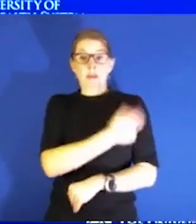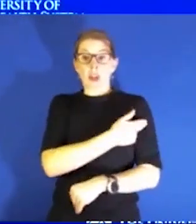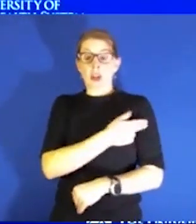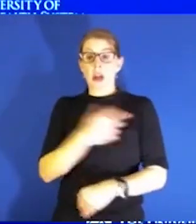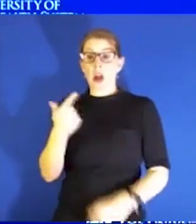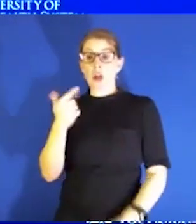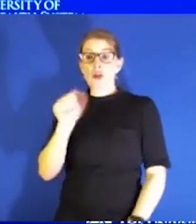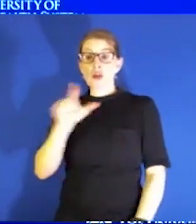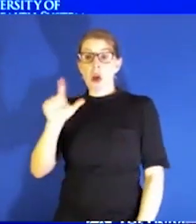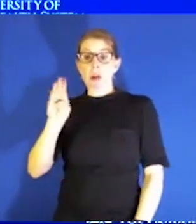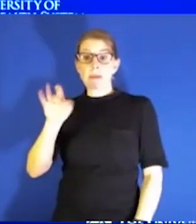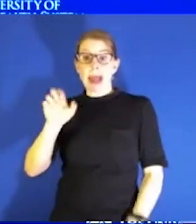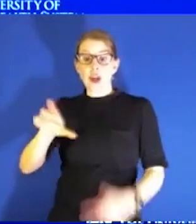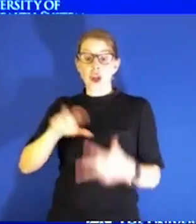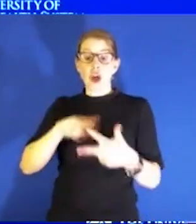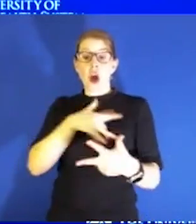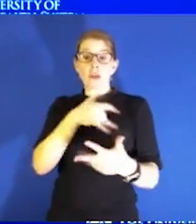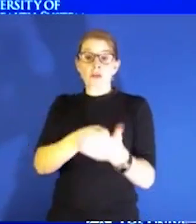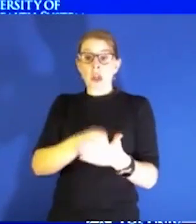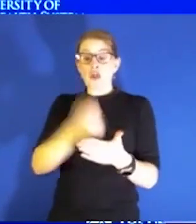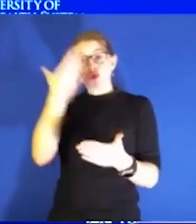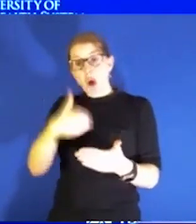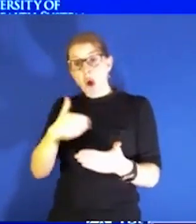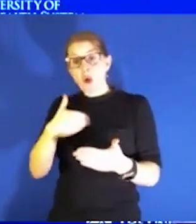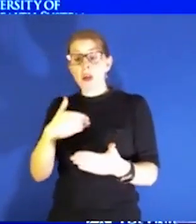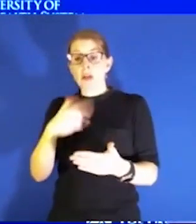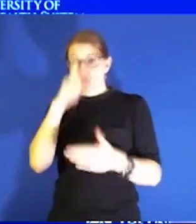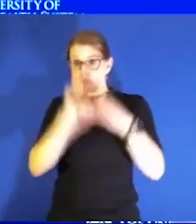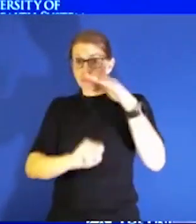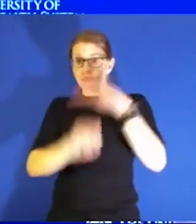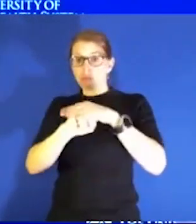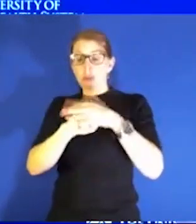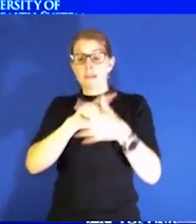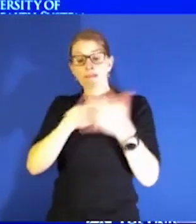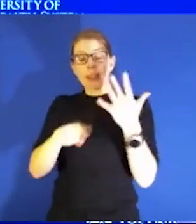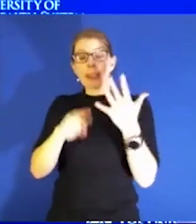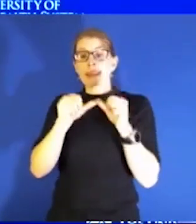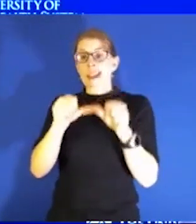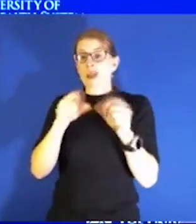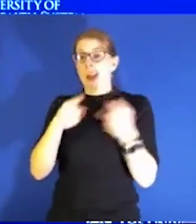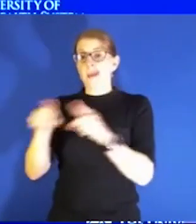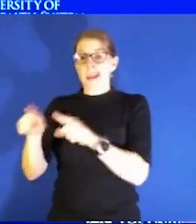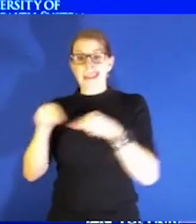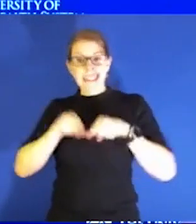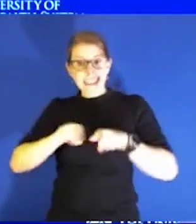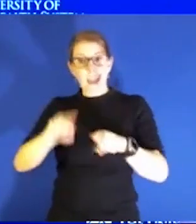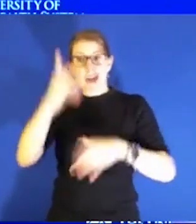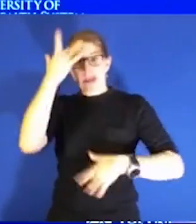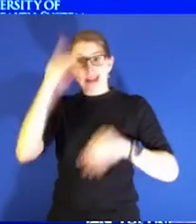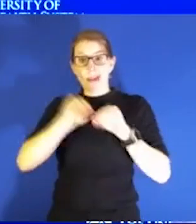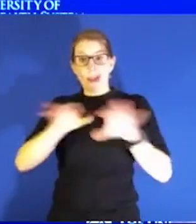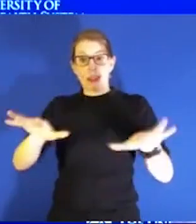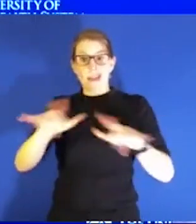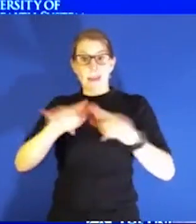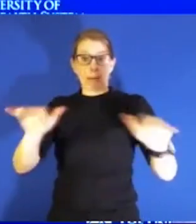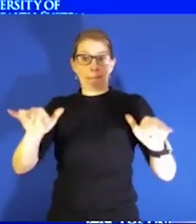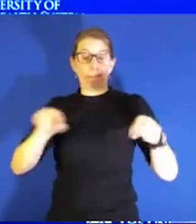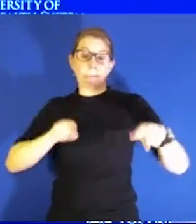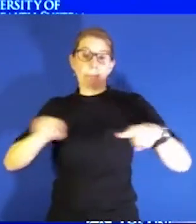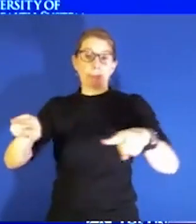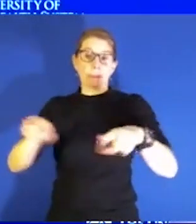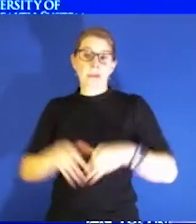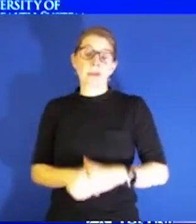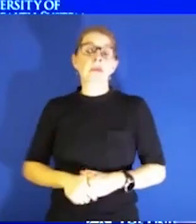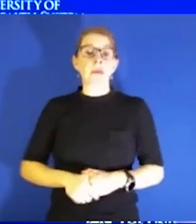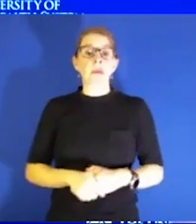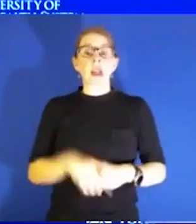heart attack, stroke, all those things that continue to happen even during the pandemic. So that is one other way that you can help